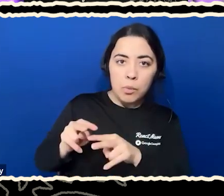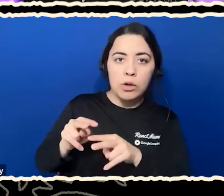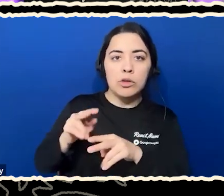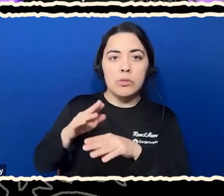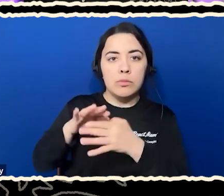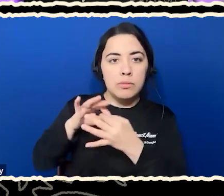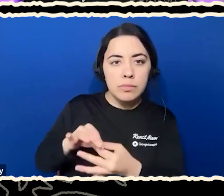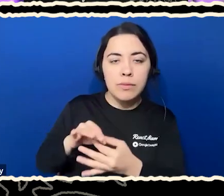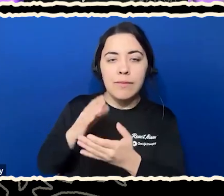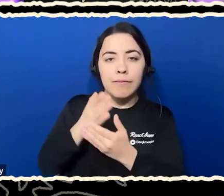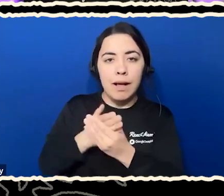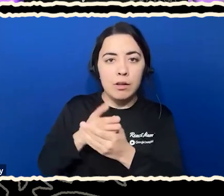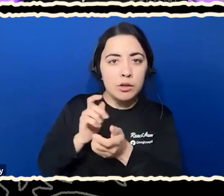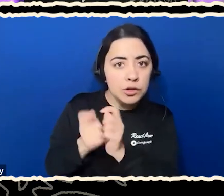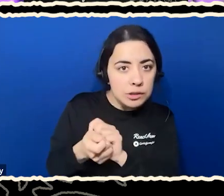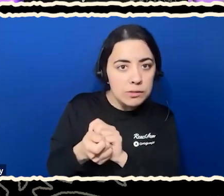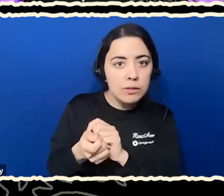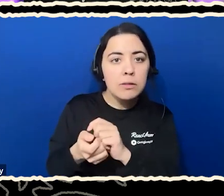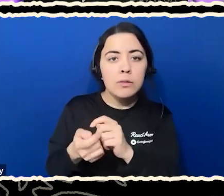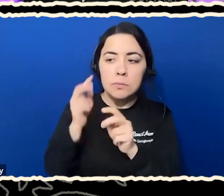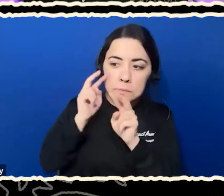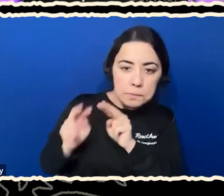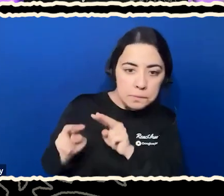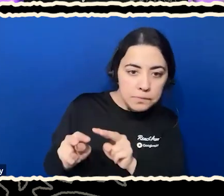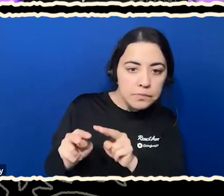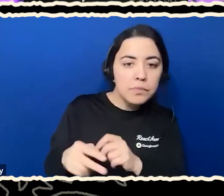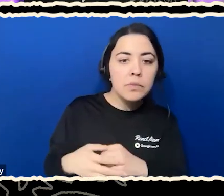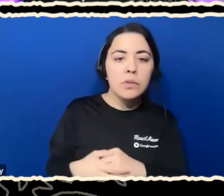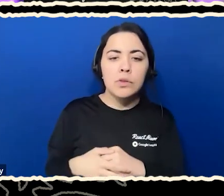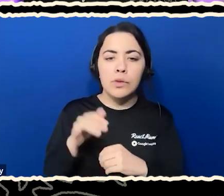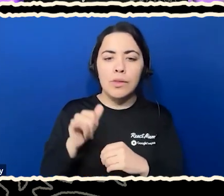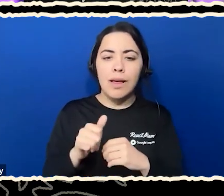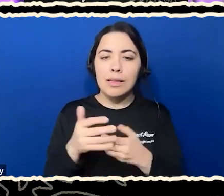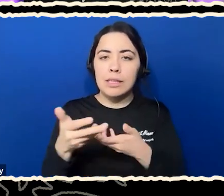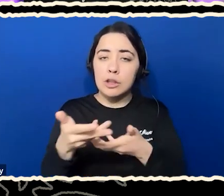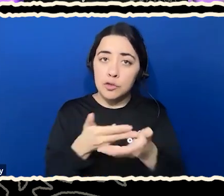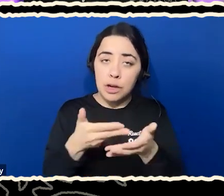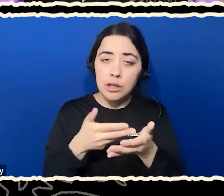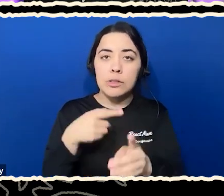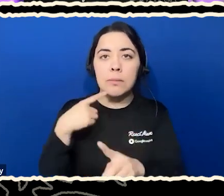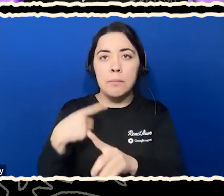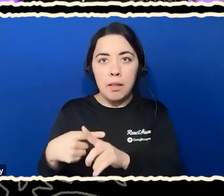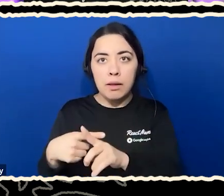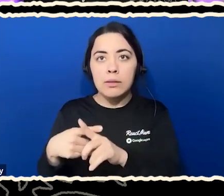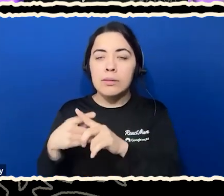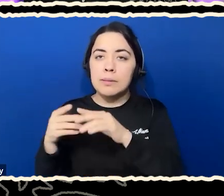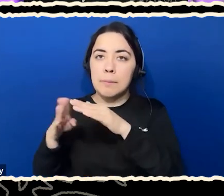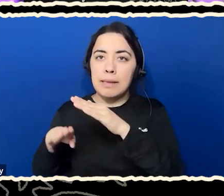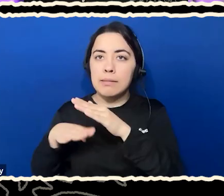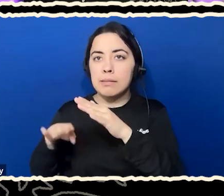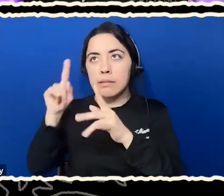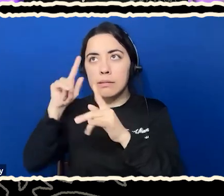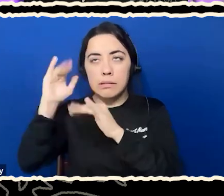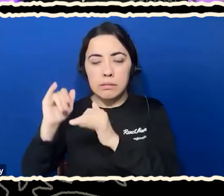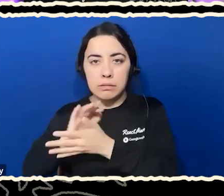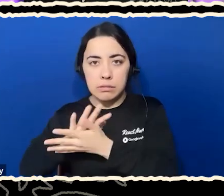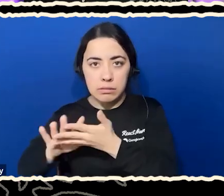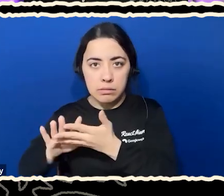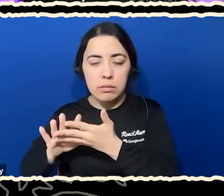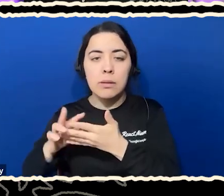elements and interactions on top of the basics and really shaping the framework into something that could scale with zero boundaries